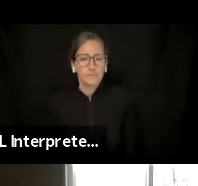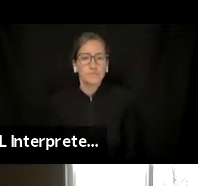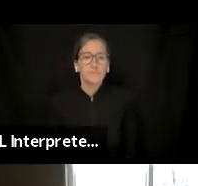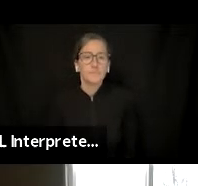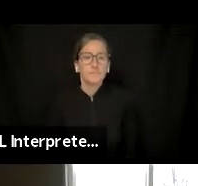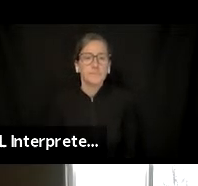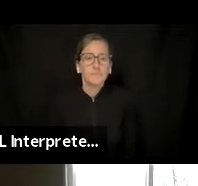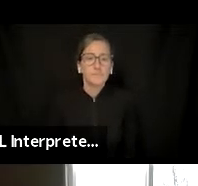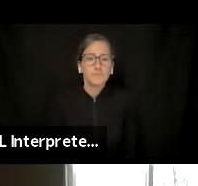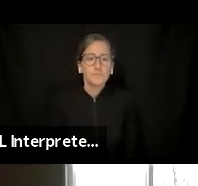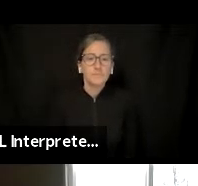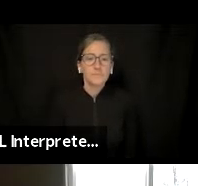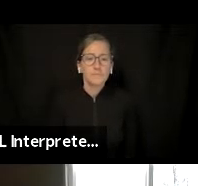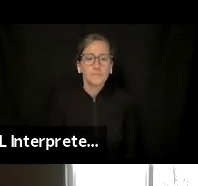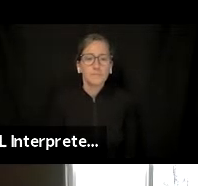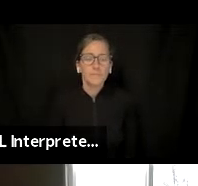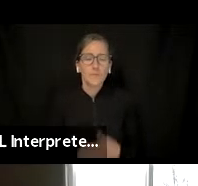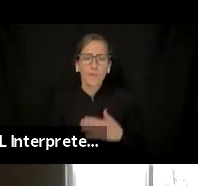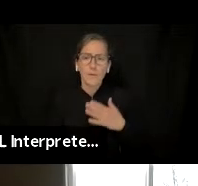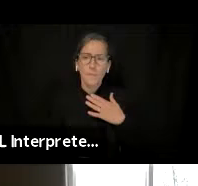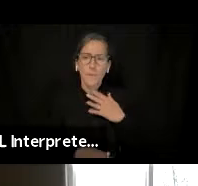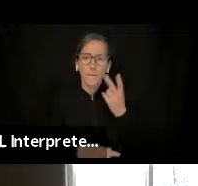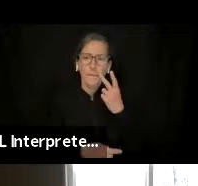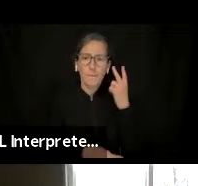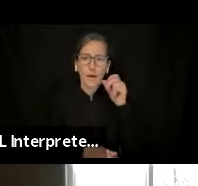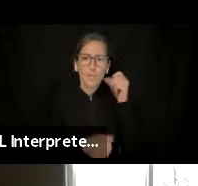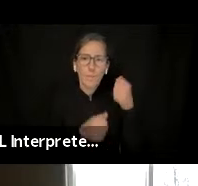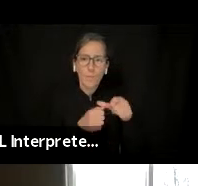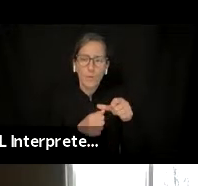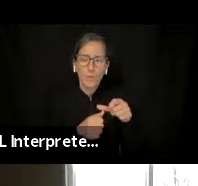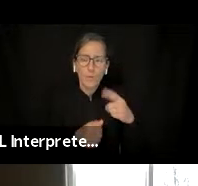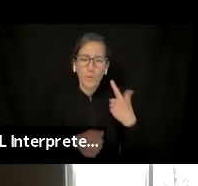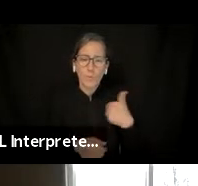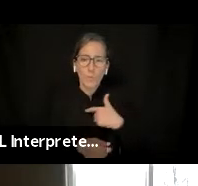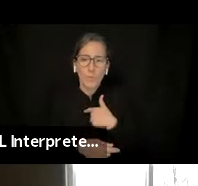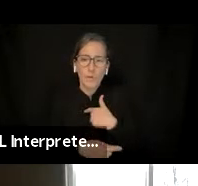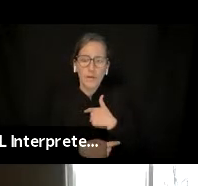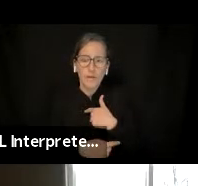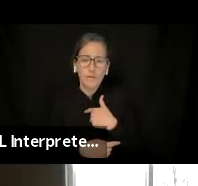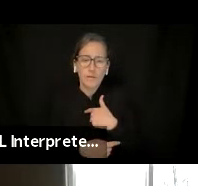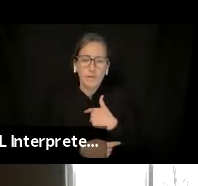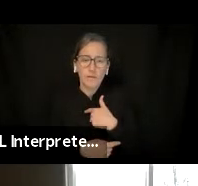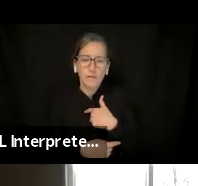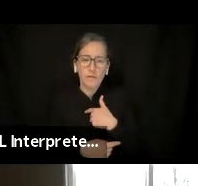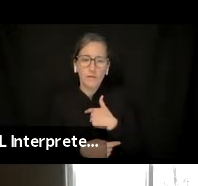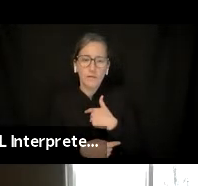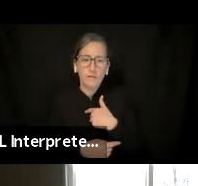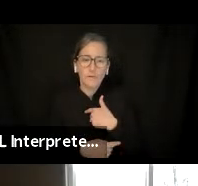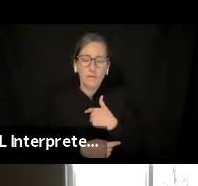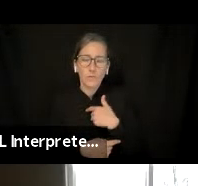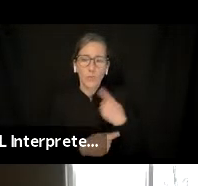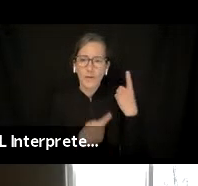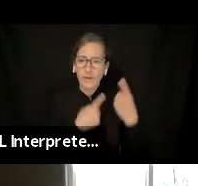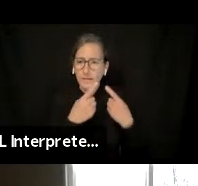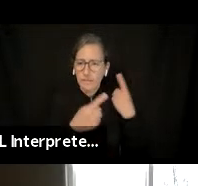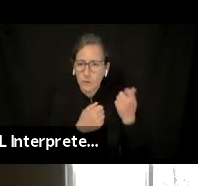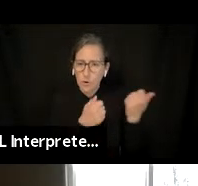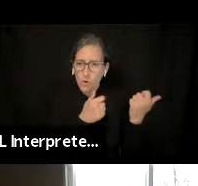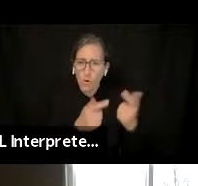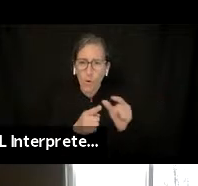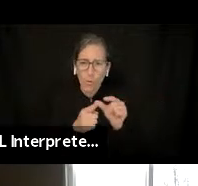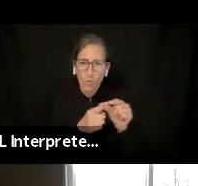Recollection as we went kind of around the terms with the short-term